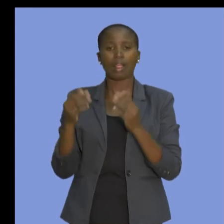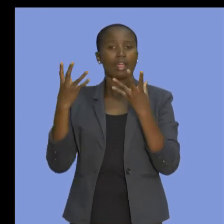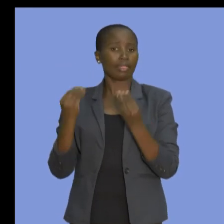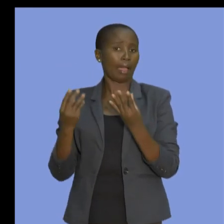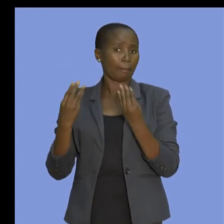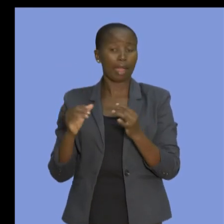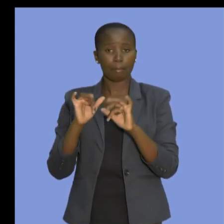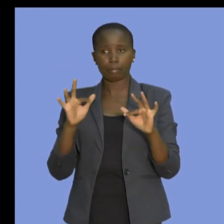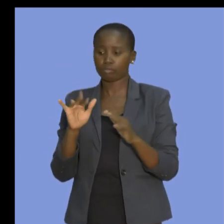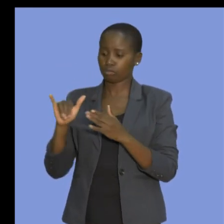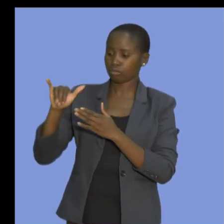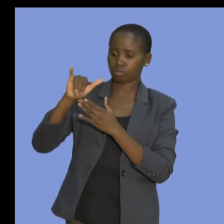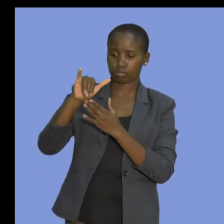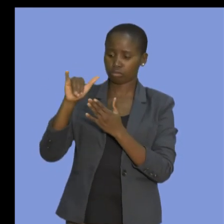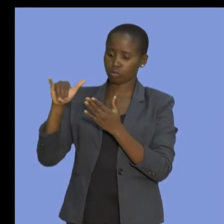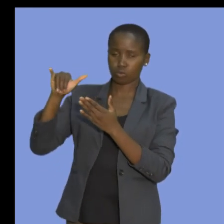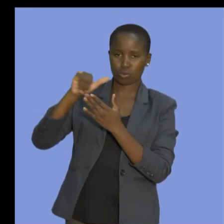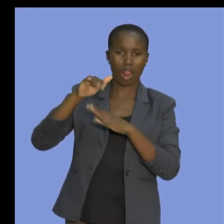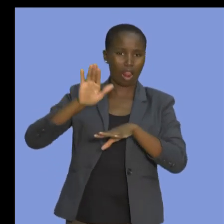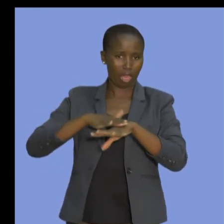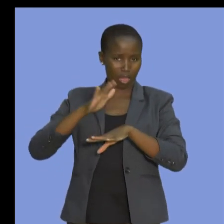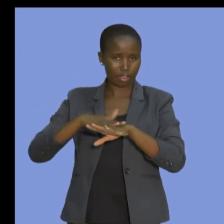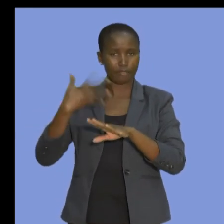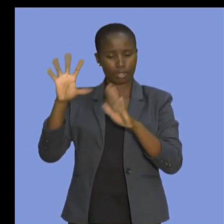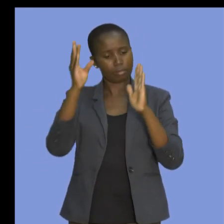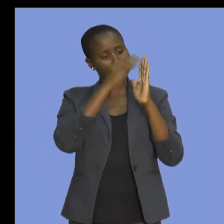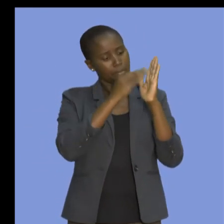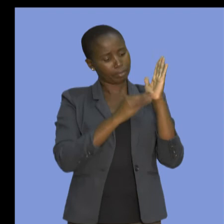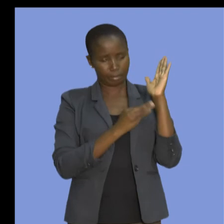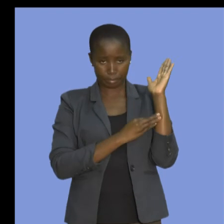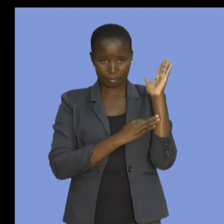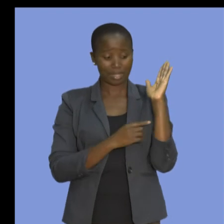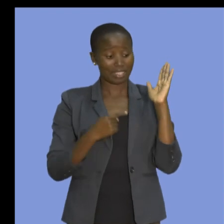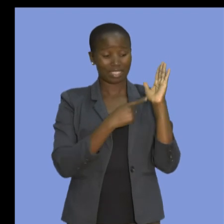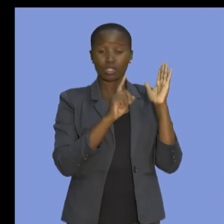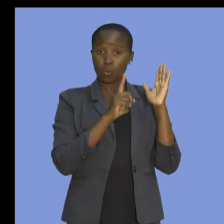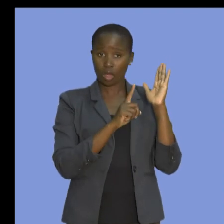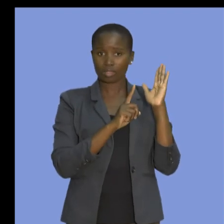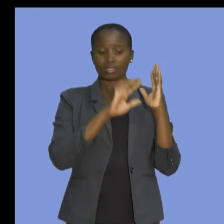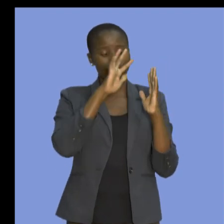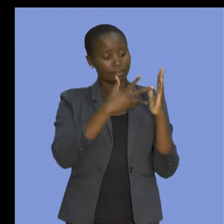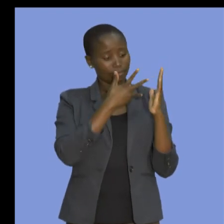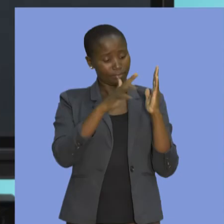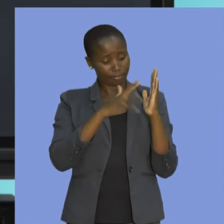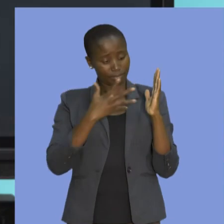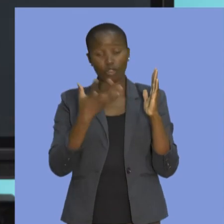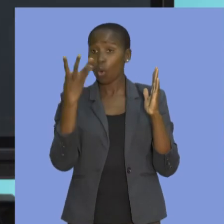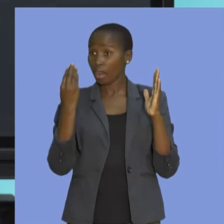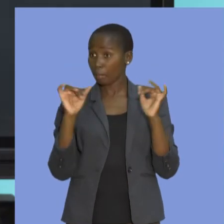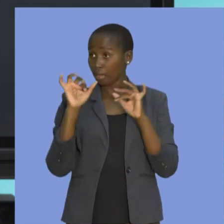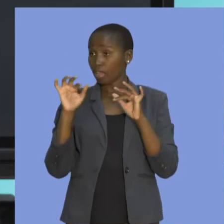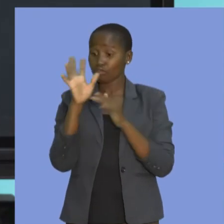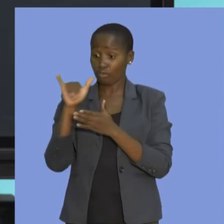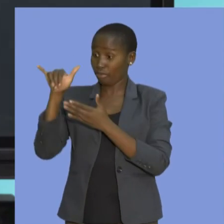late arrival aircraft were recorded. So this is an interval, numbers of aircraft arriving late. So you